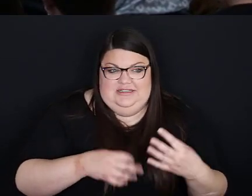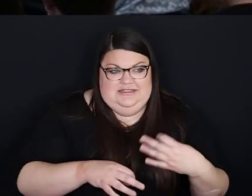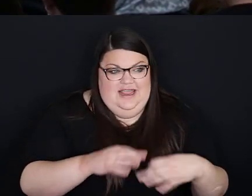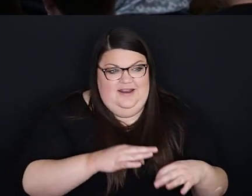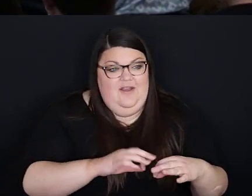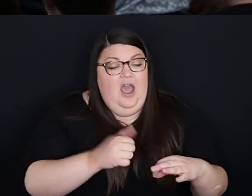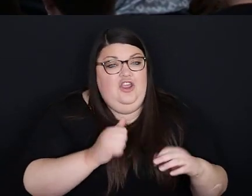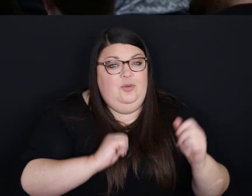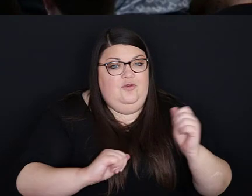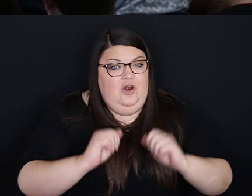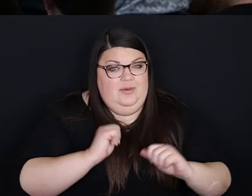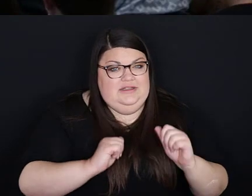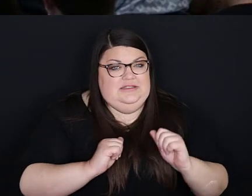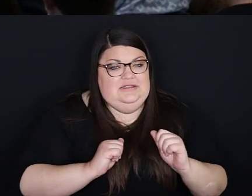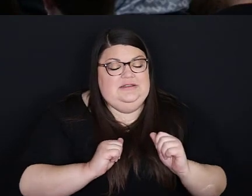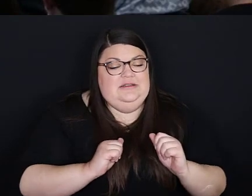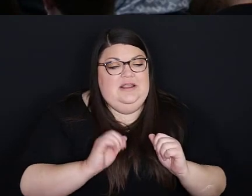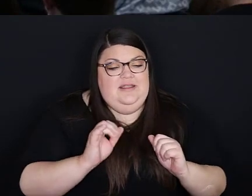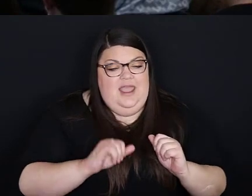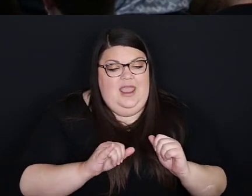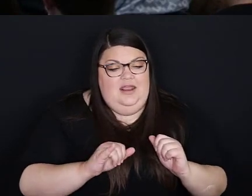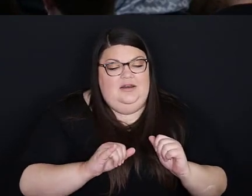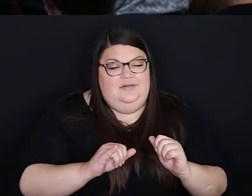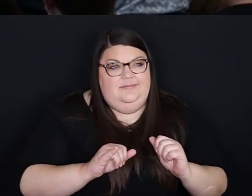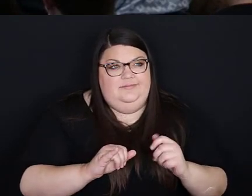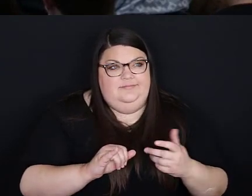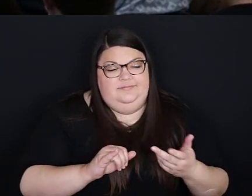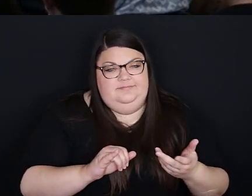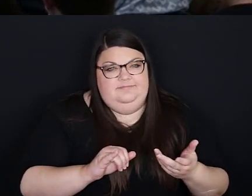opposed to some other performances that were